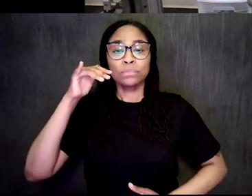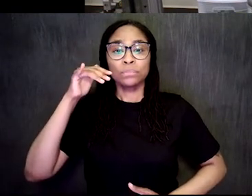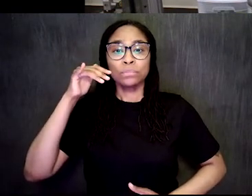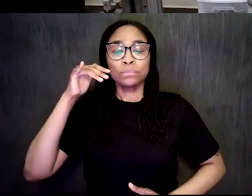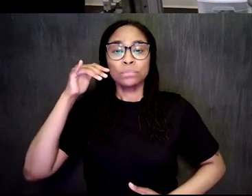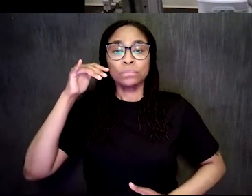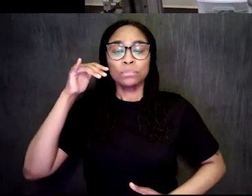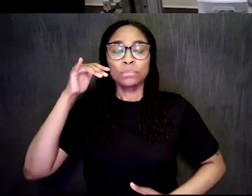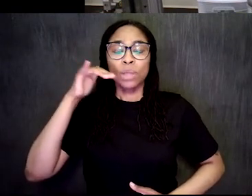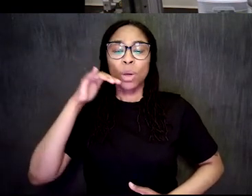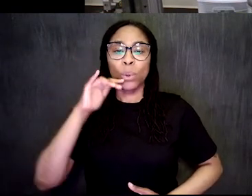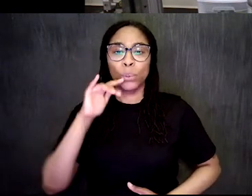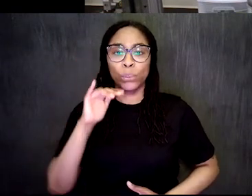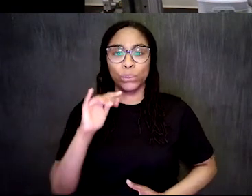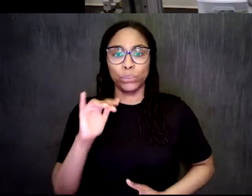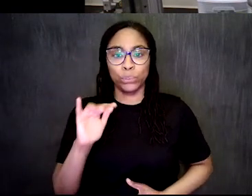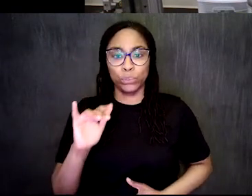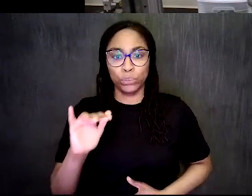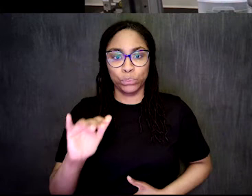Inhale.